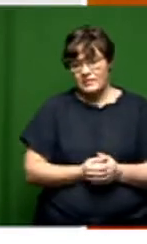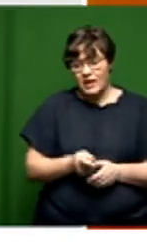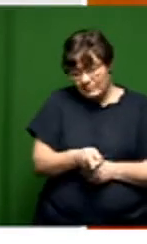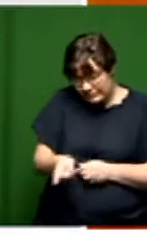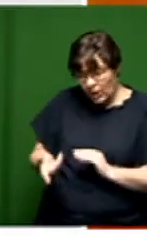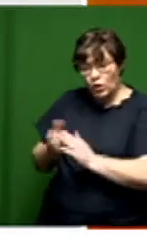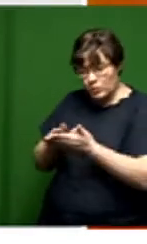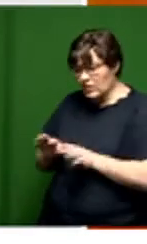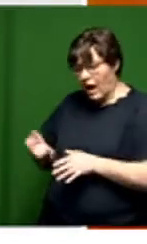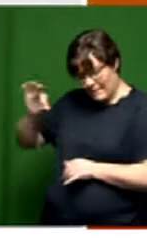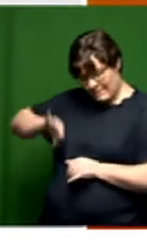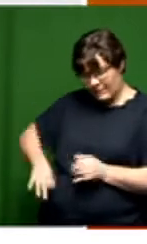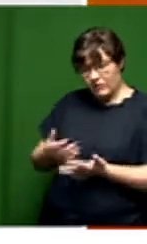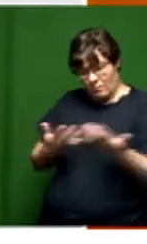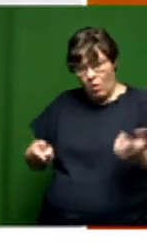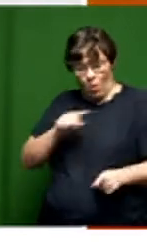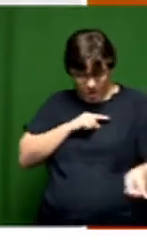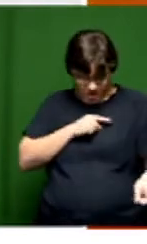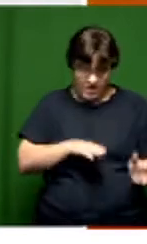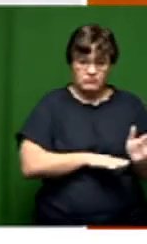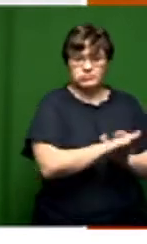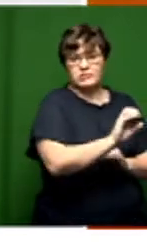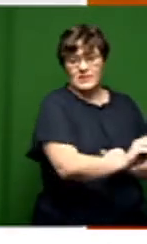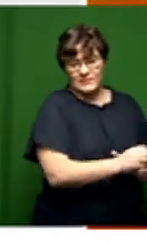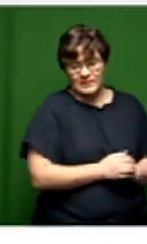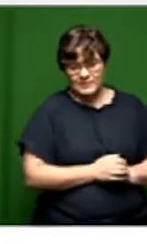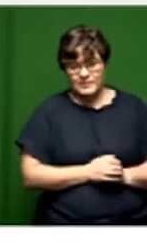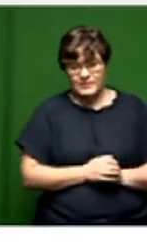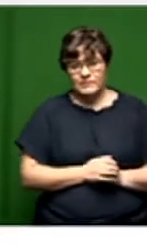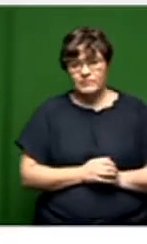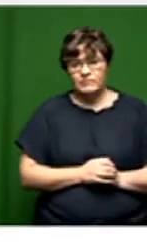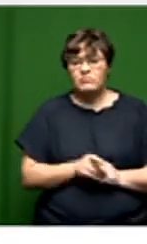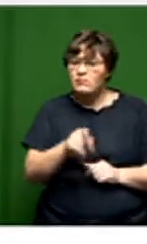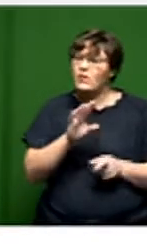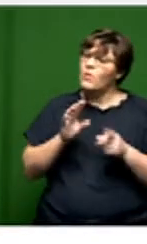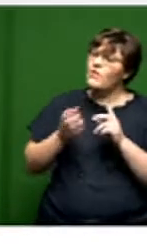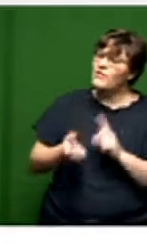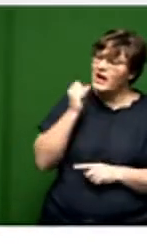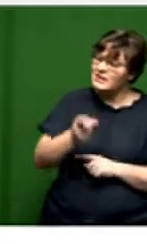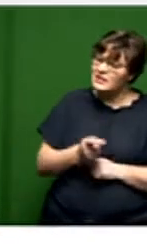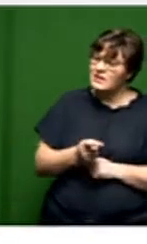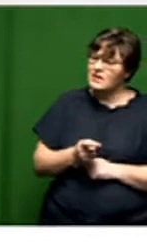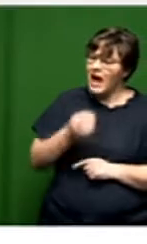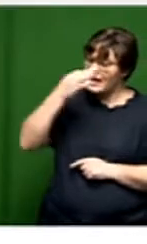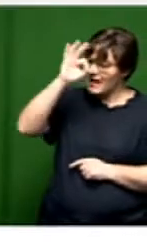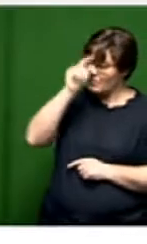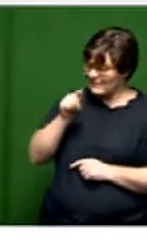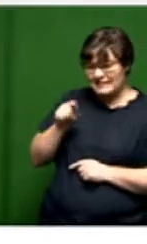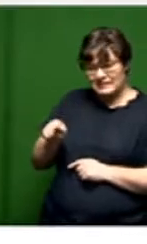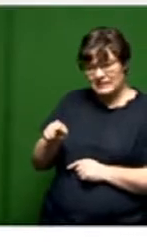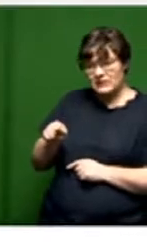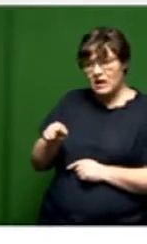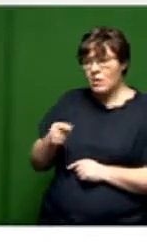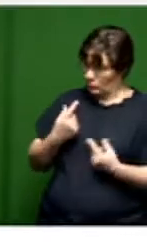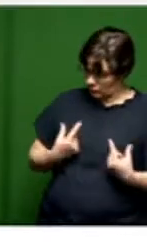usually flourish and benefit altogether. And do you find, Sarah, that governments actually put their money where